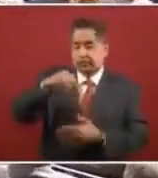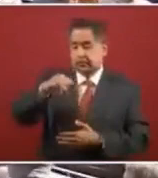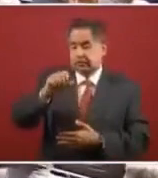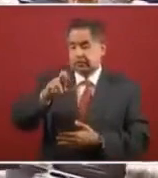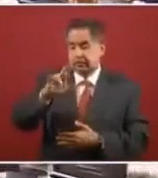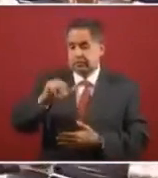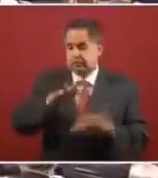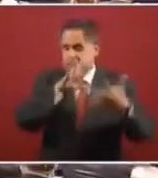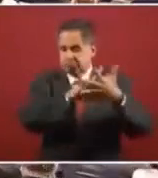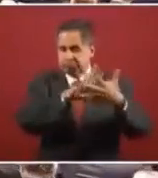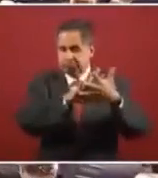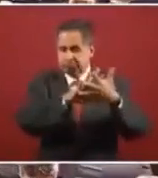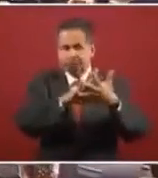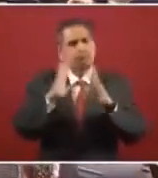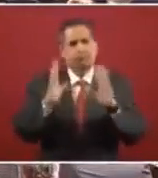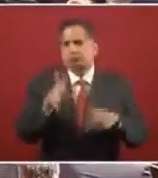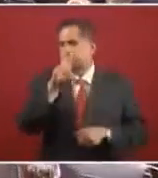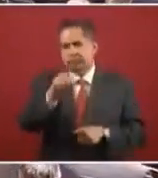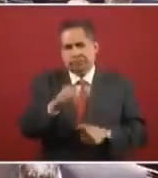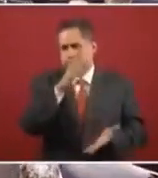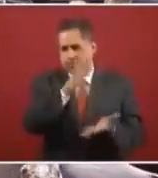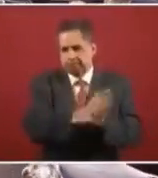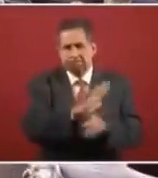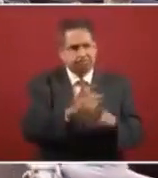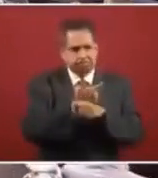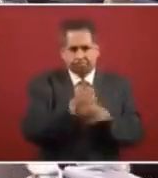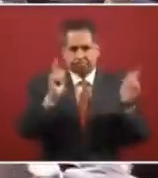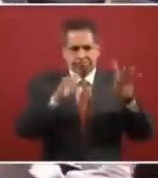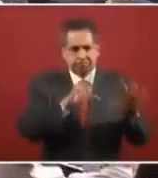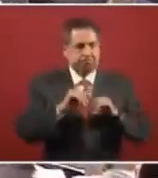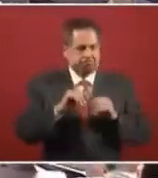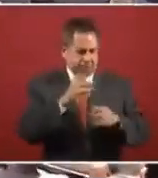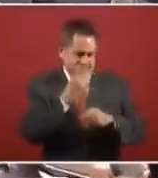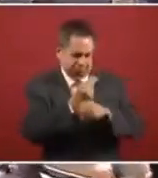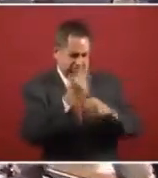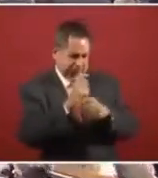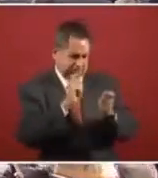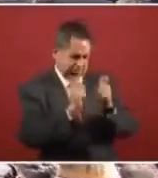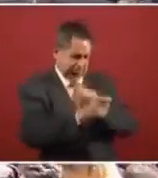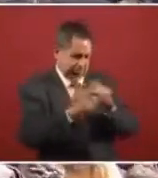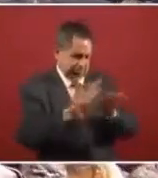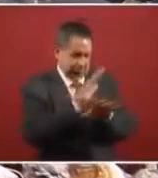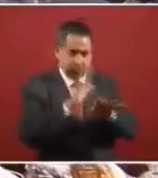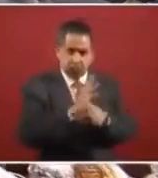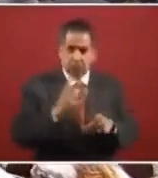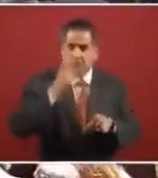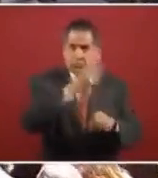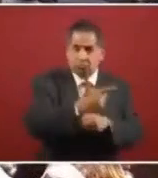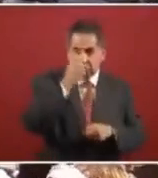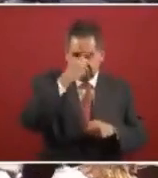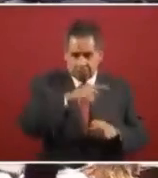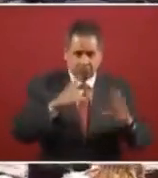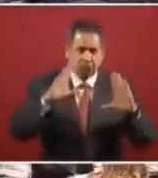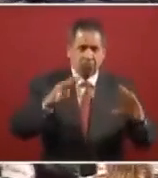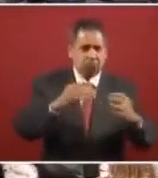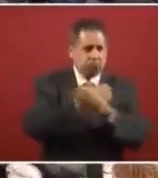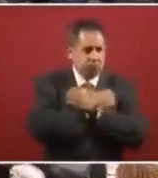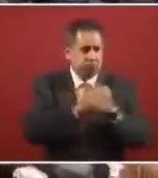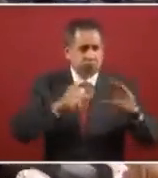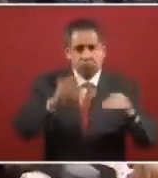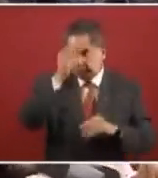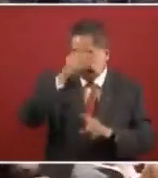Maria have been closed up and they're converting that into an